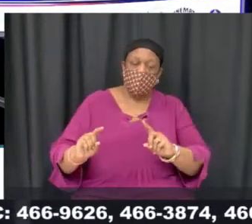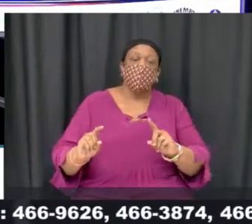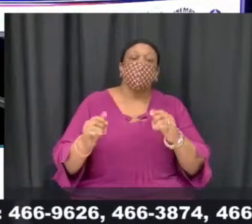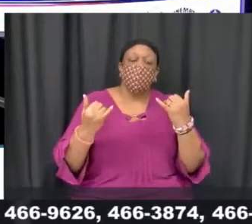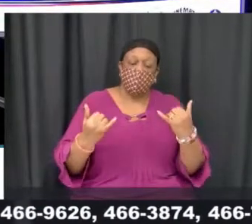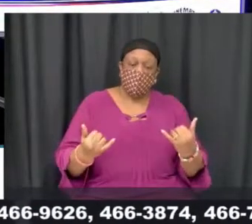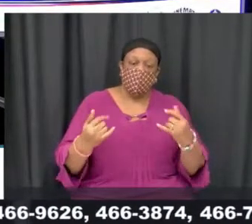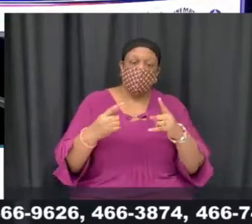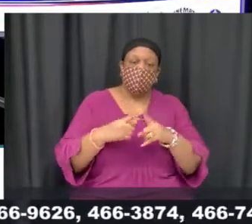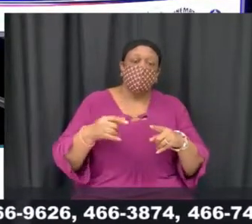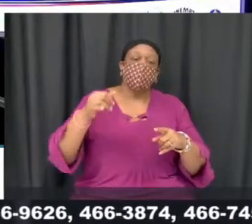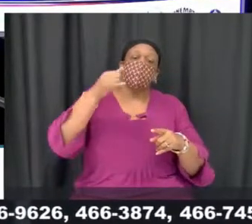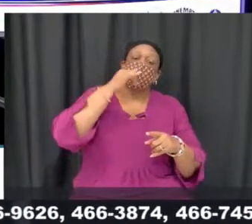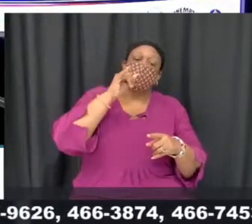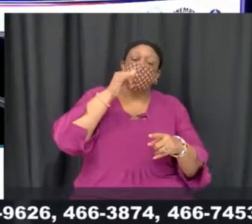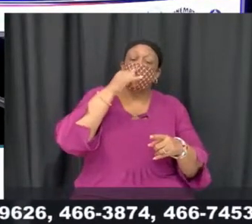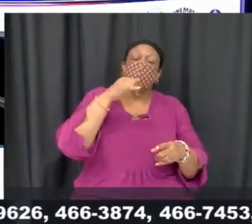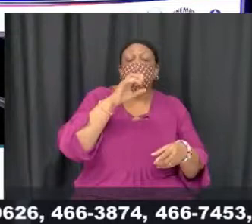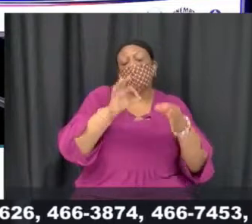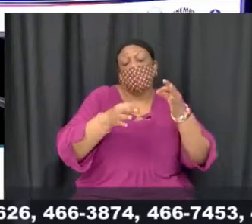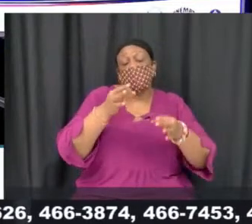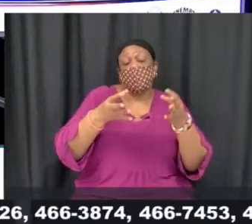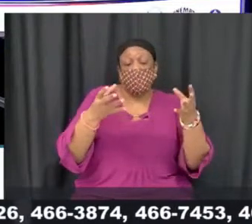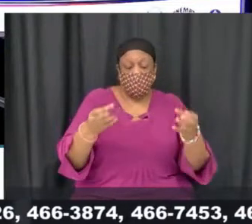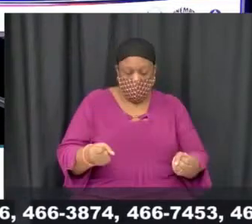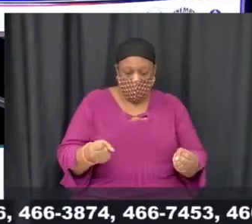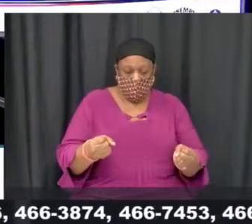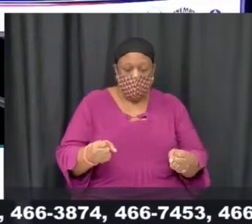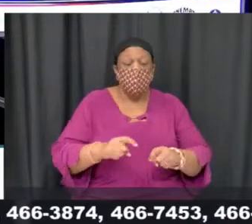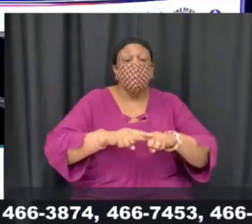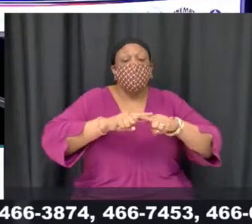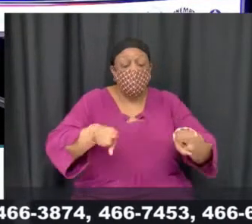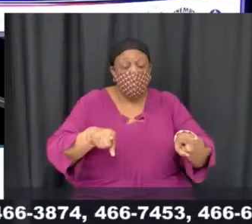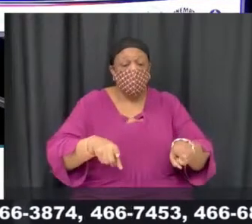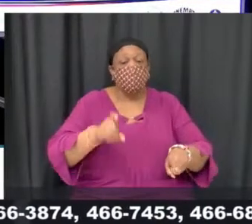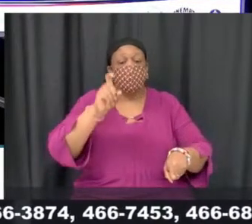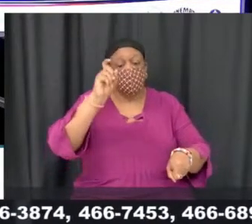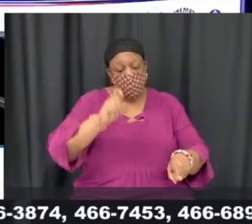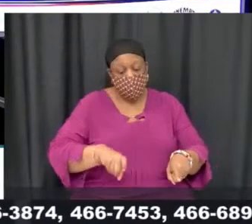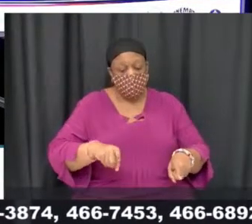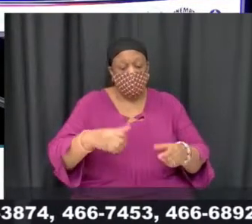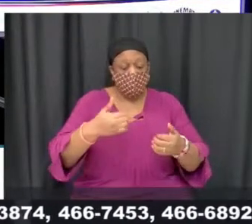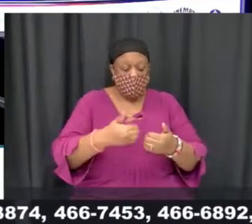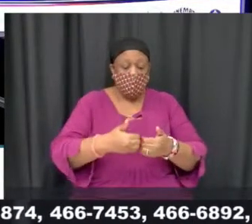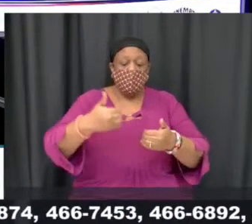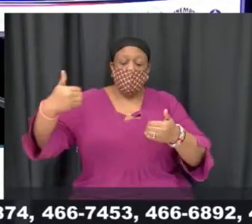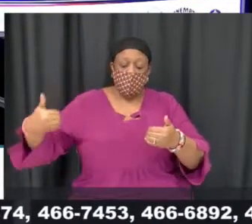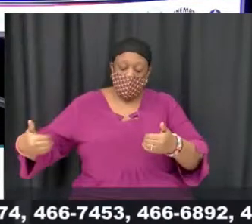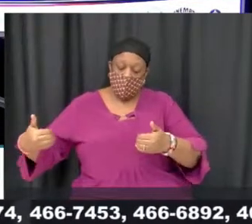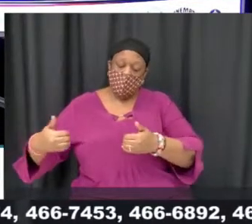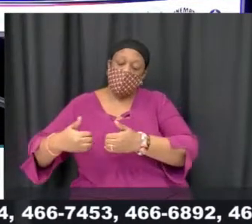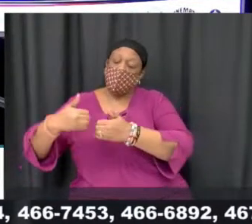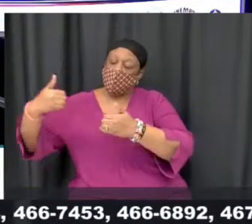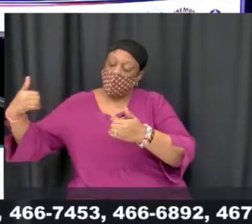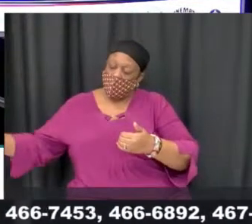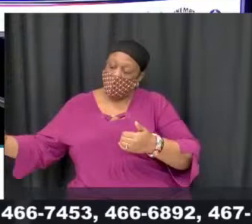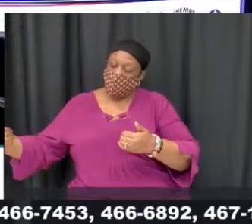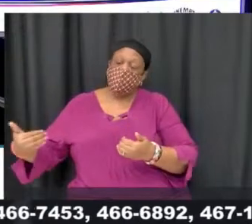patronizing these bars, including the staff, must adhere to all COVID-19 protocols,